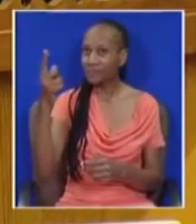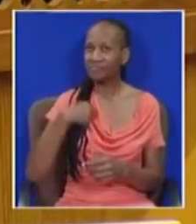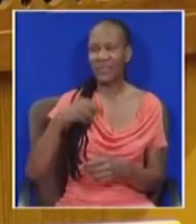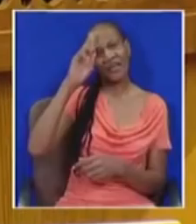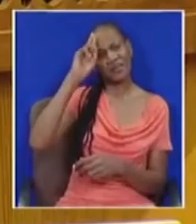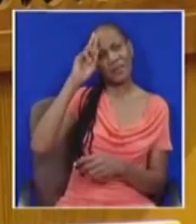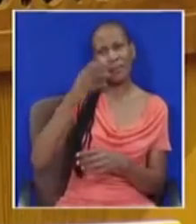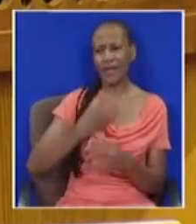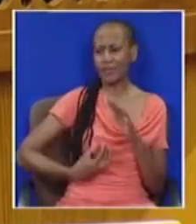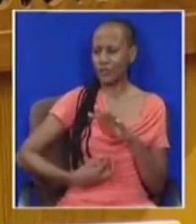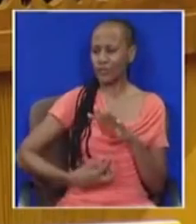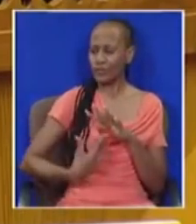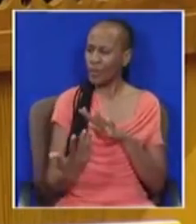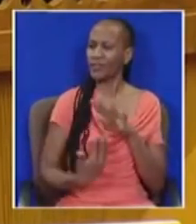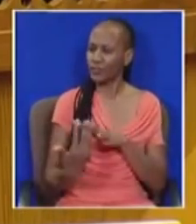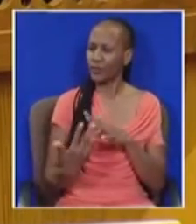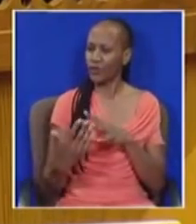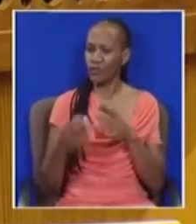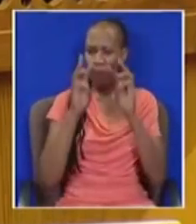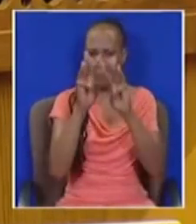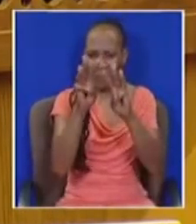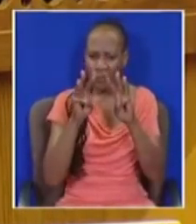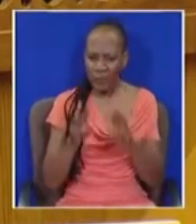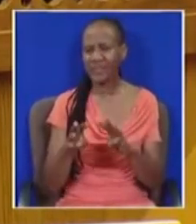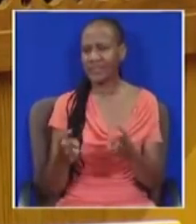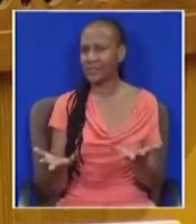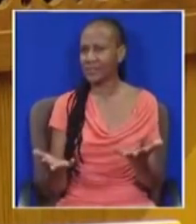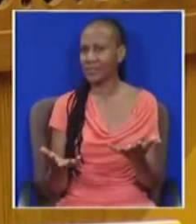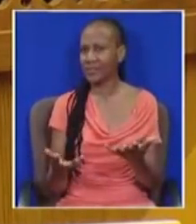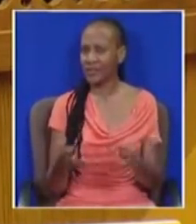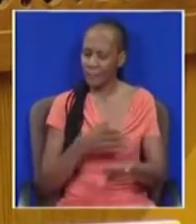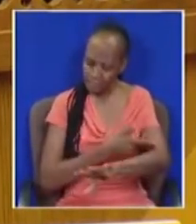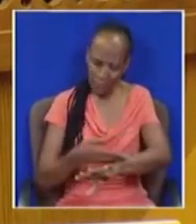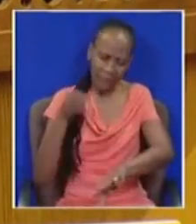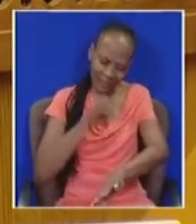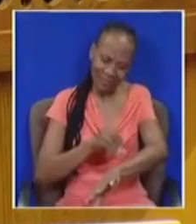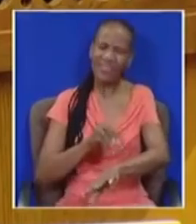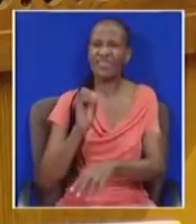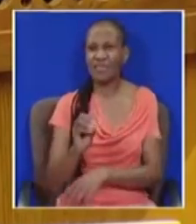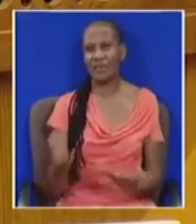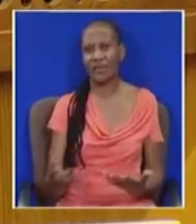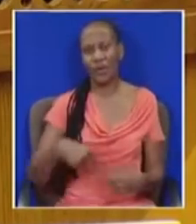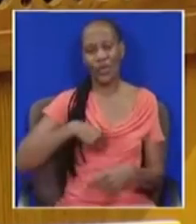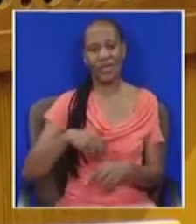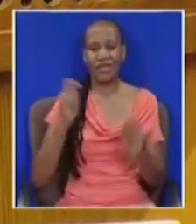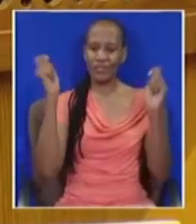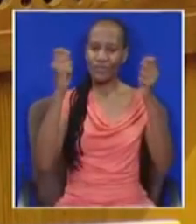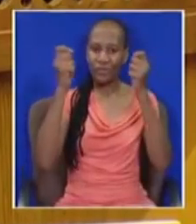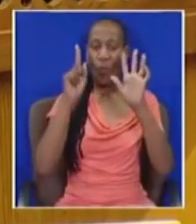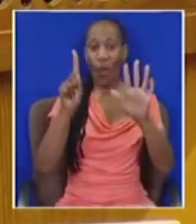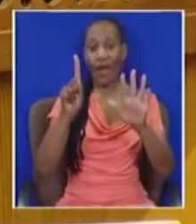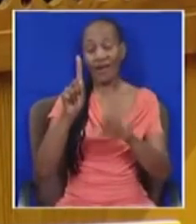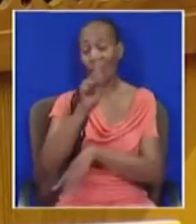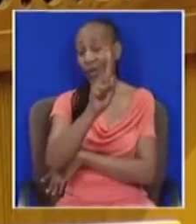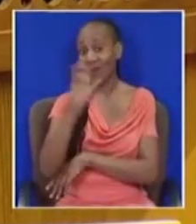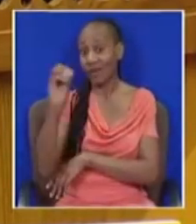of reconciliation that still runs deep in our veins as we celebrate Madiba's 100th year.